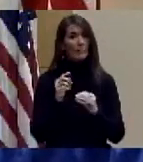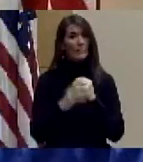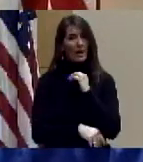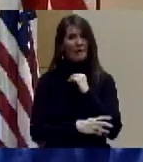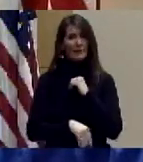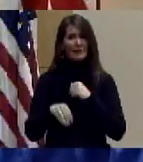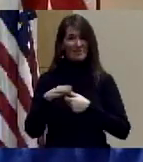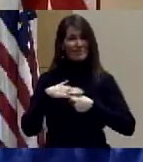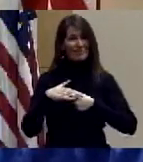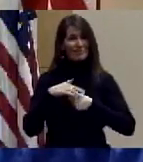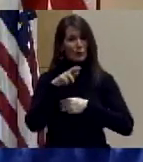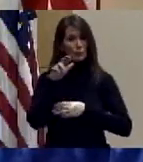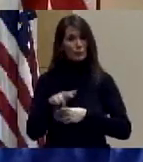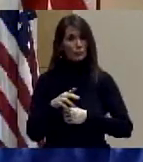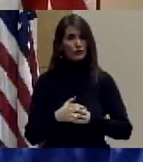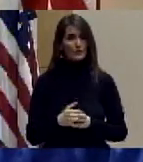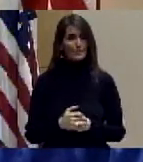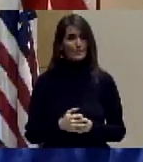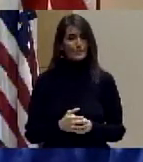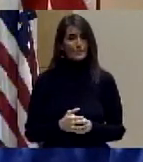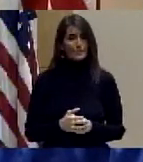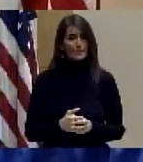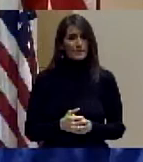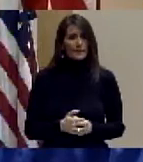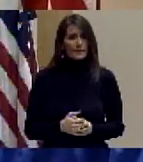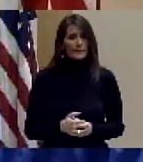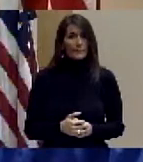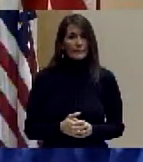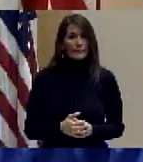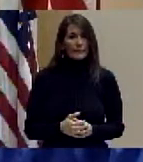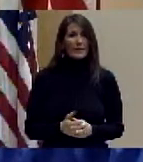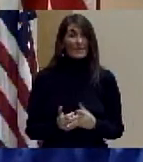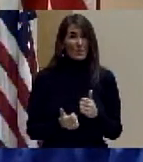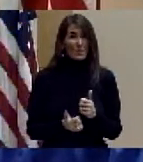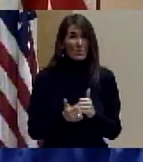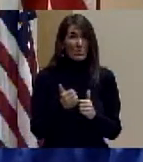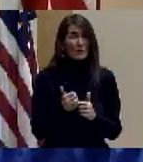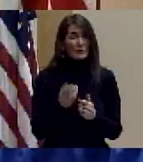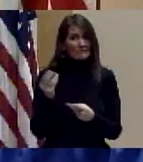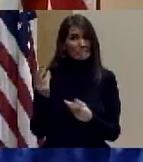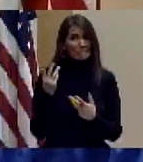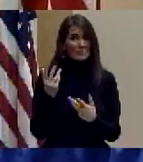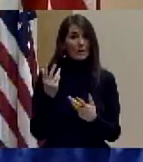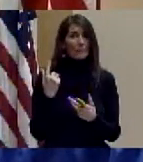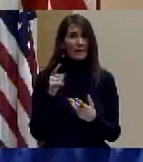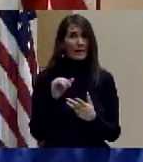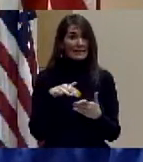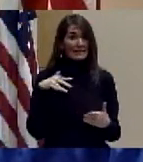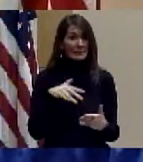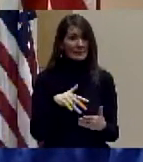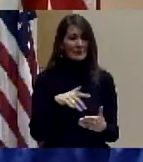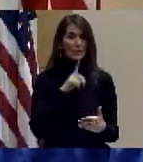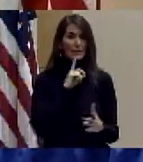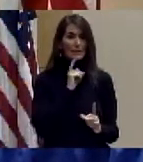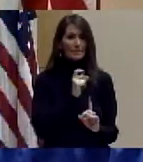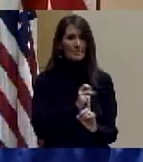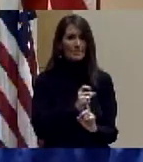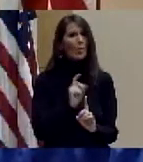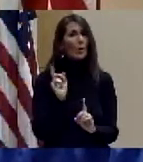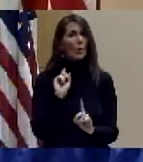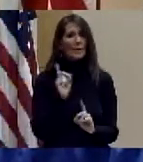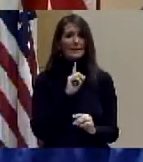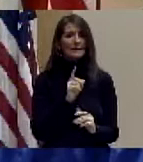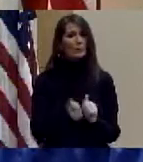area. Perhaps the most telling aspect of that study is the impact of concentration of our